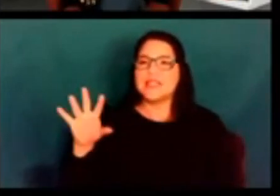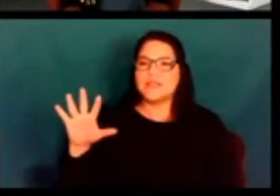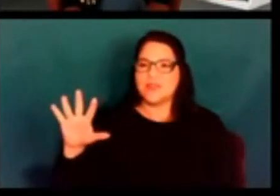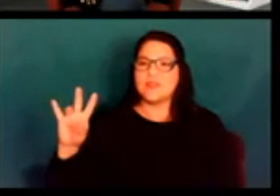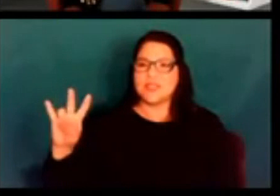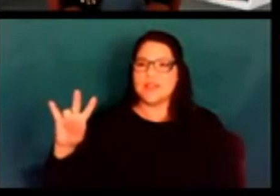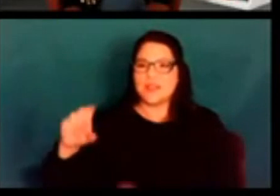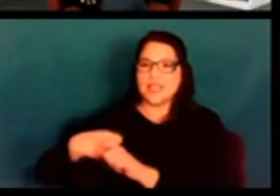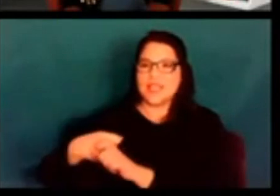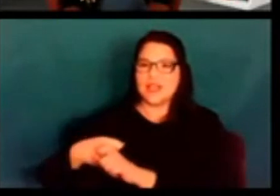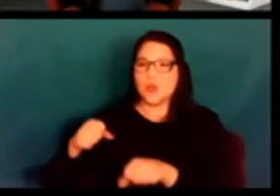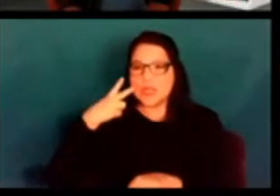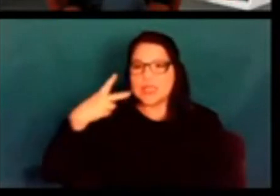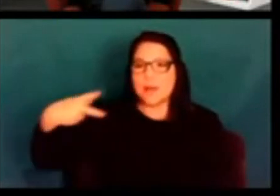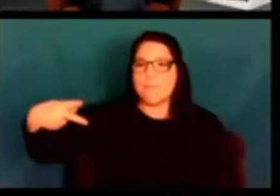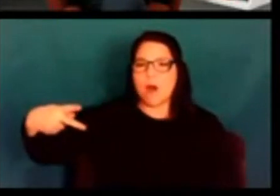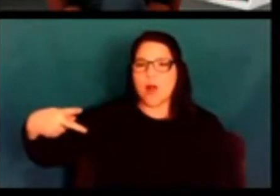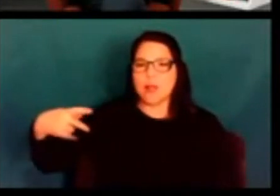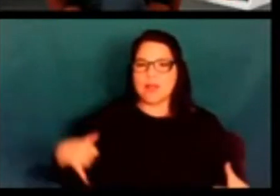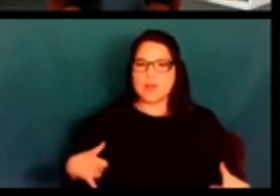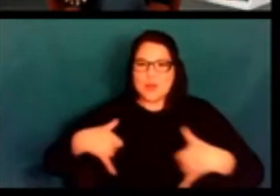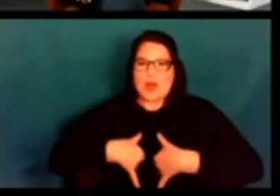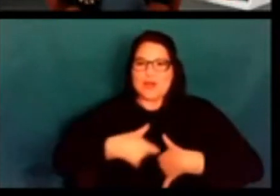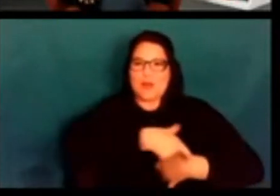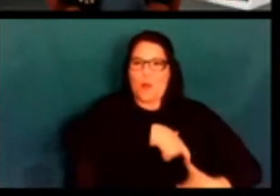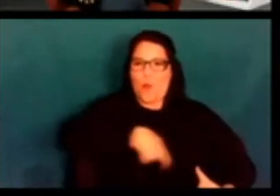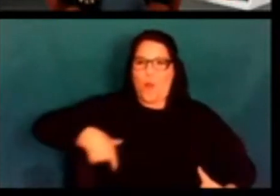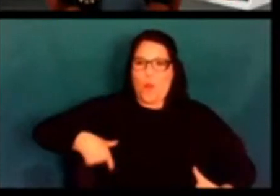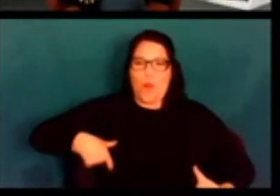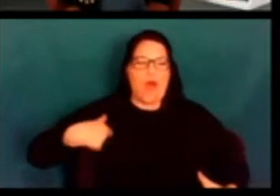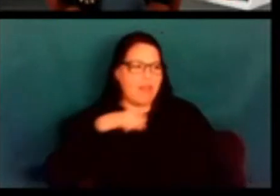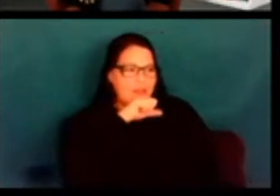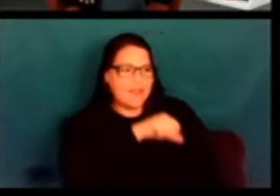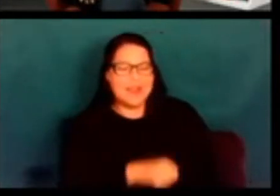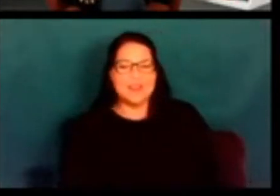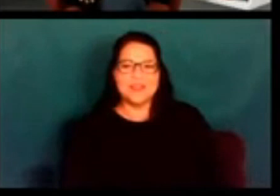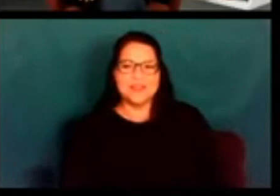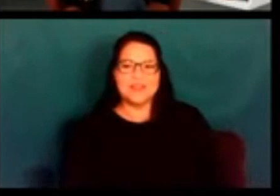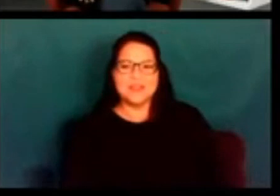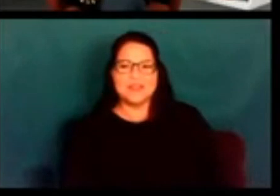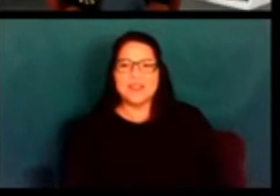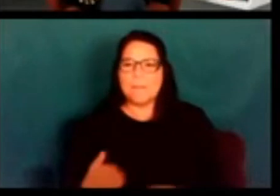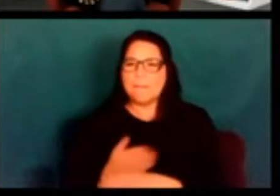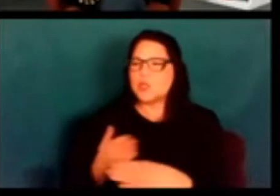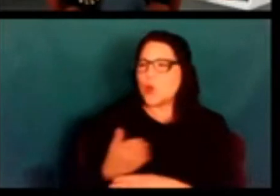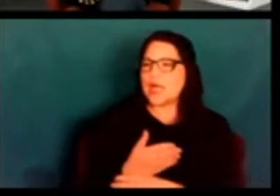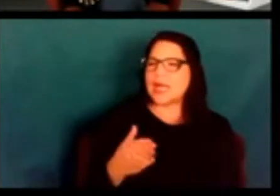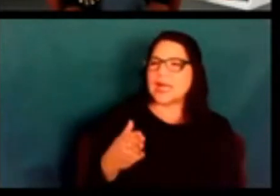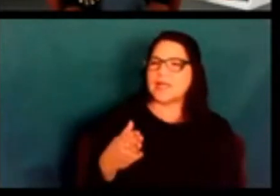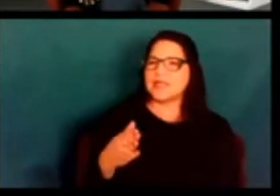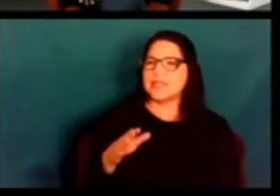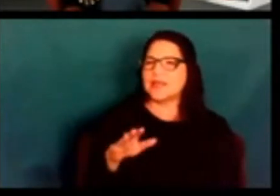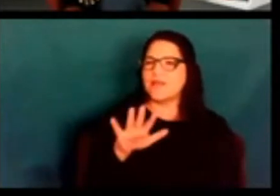1957. You can see the Parliament sweaters we got on there. I love it. Between